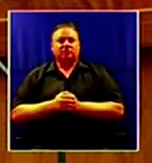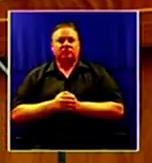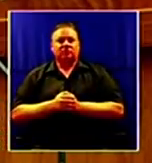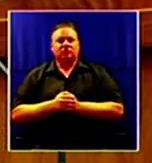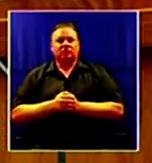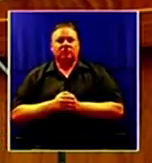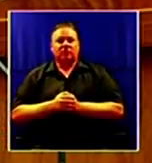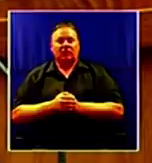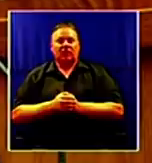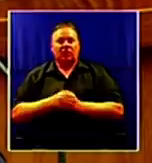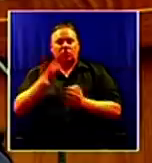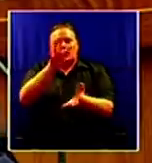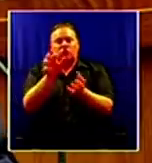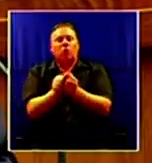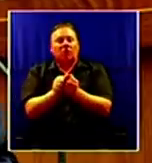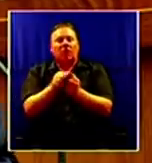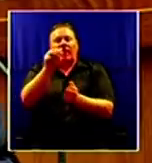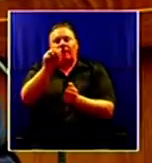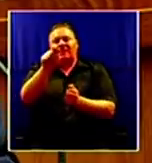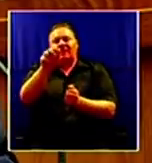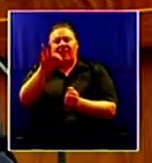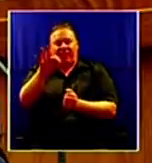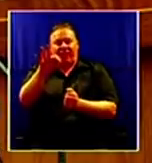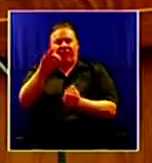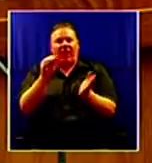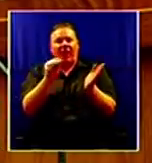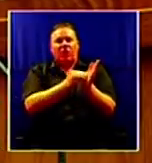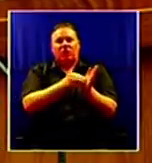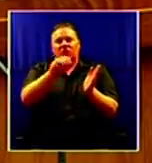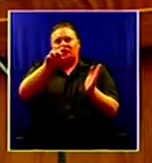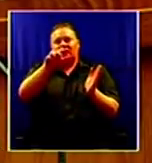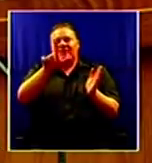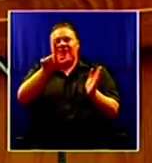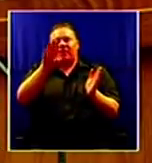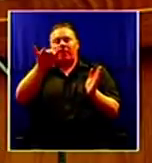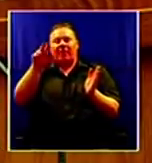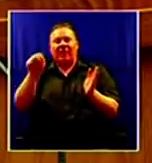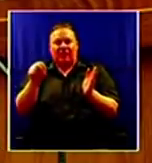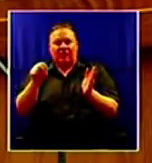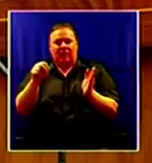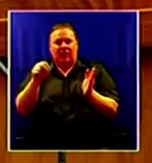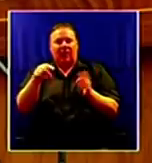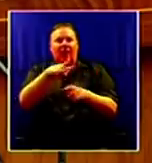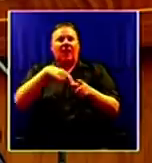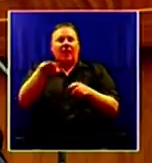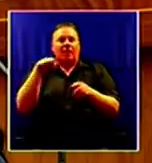MTEF allocation of 7 billion is being made available to the land bank.